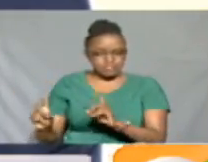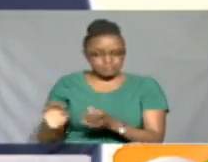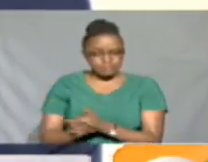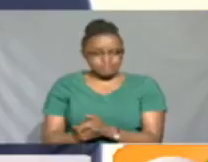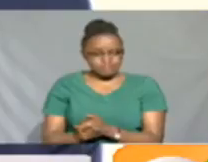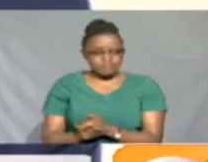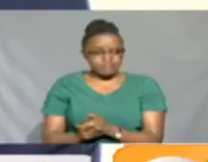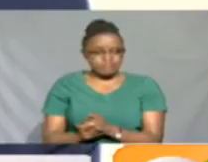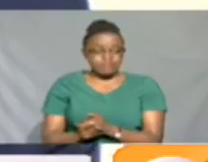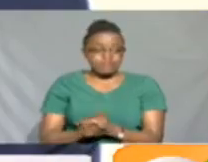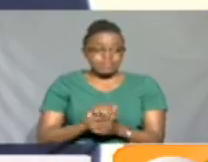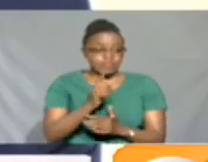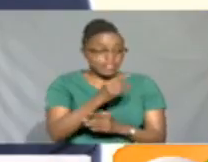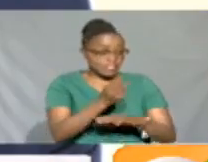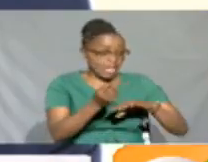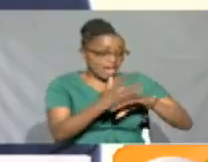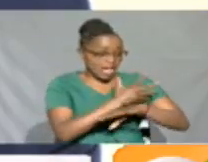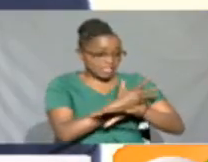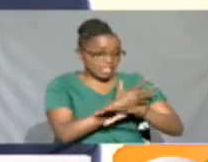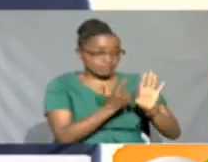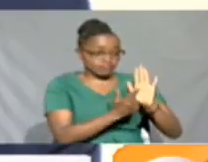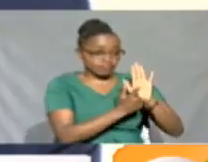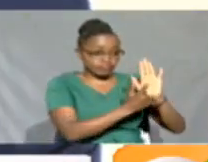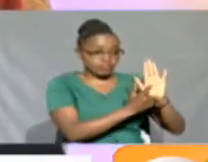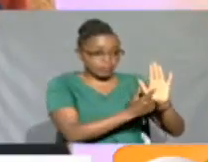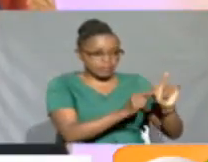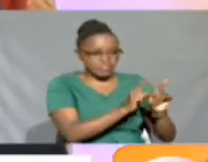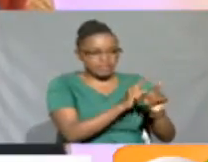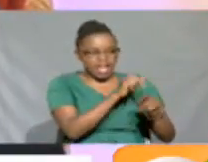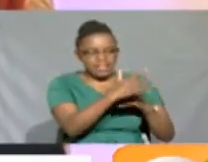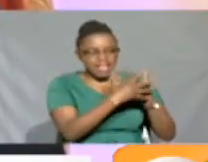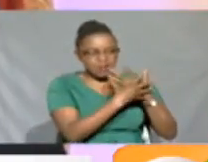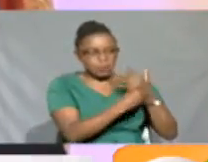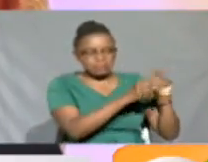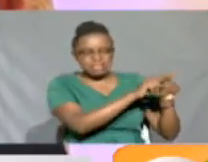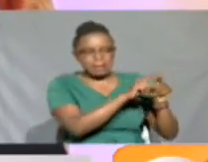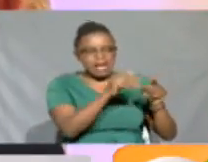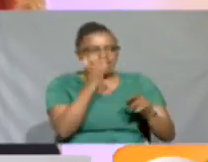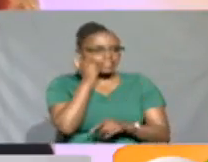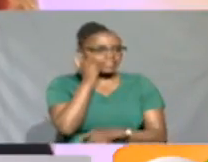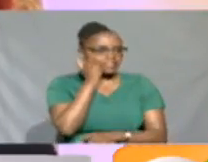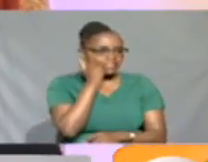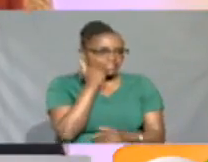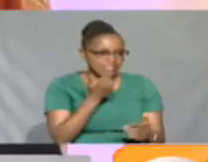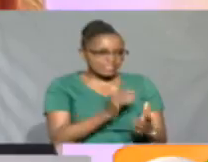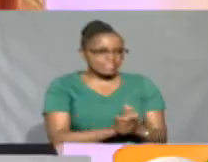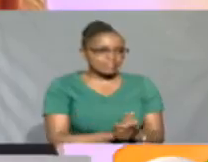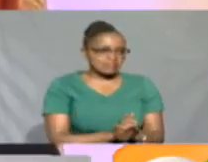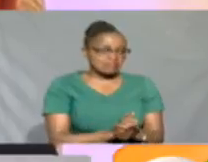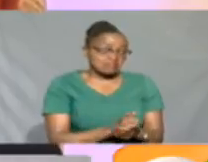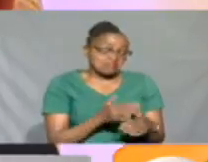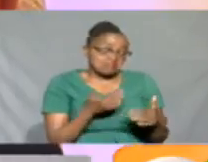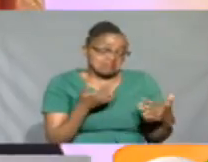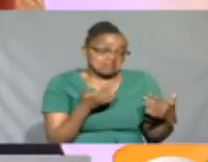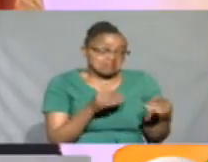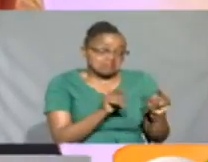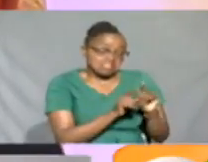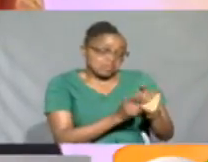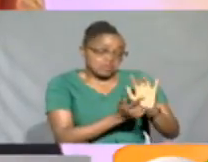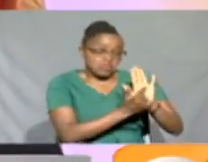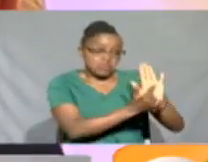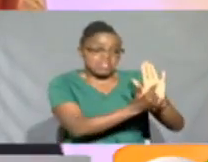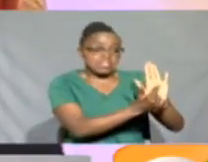One is that the cancer symptoms mimic other diseases. And like, for